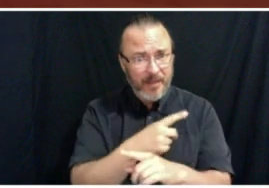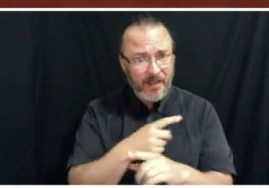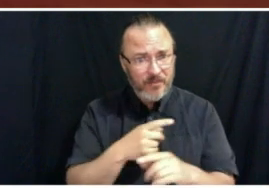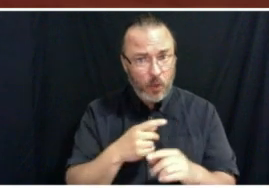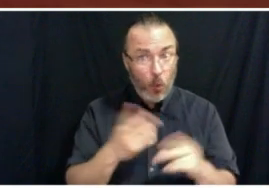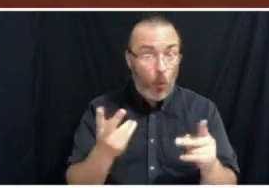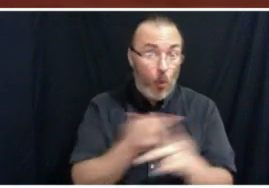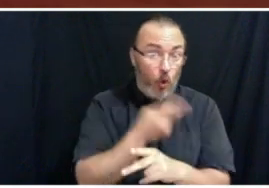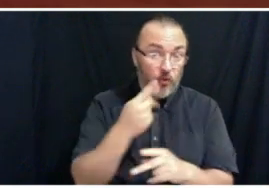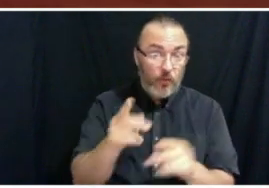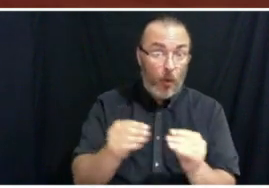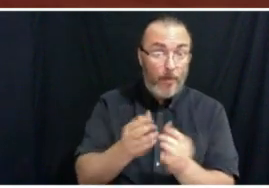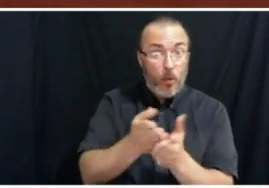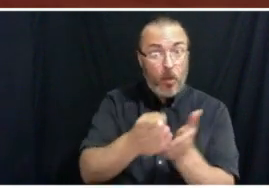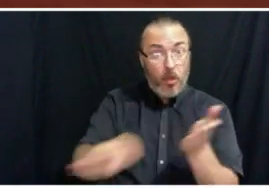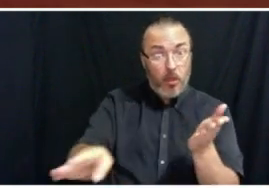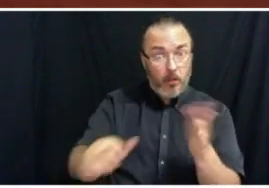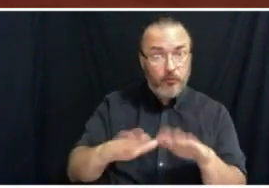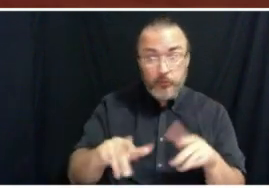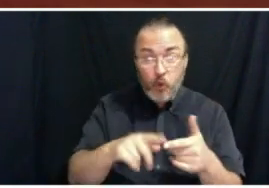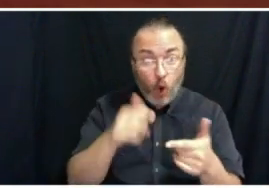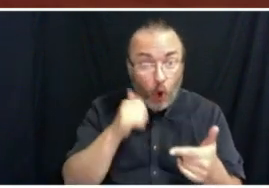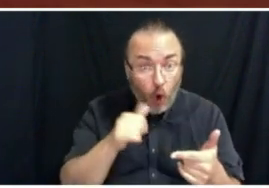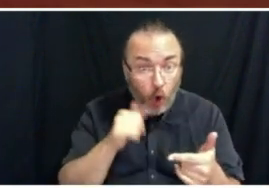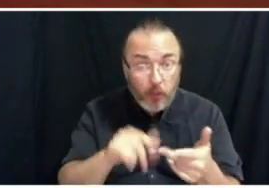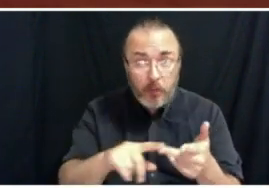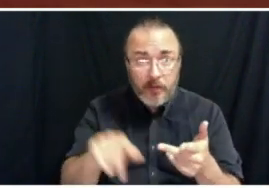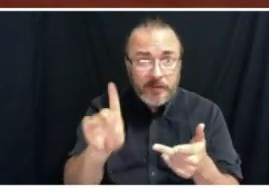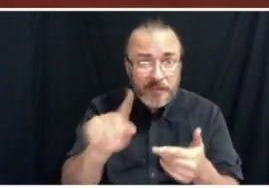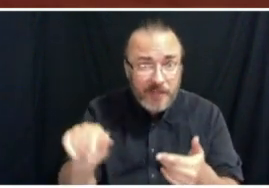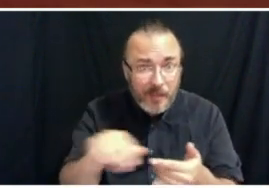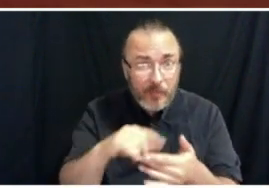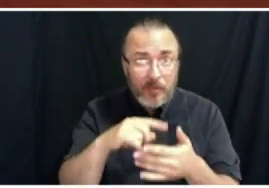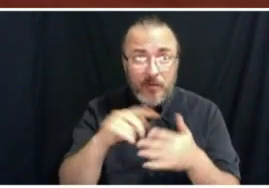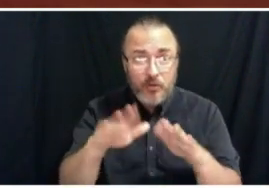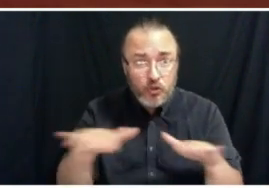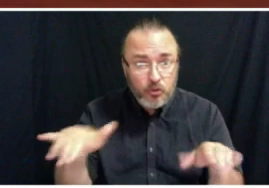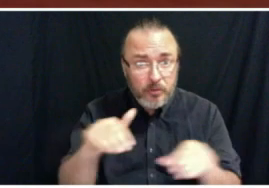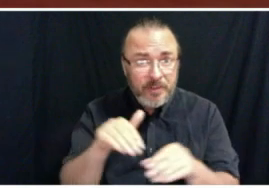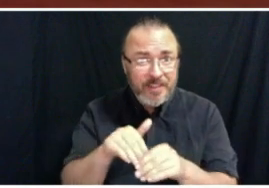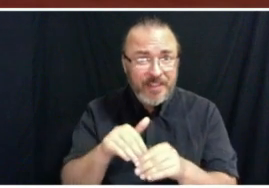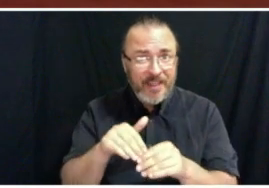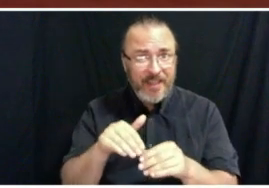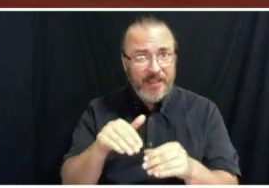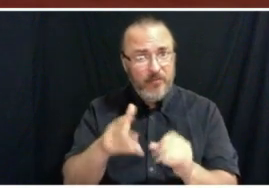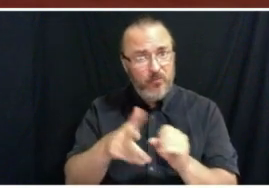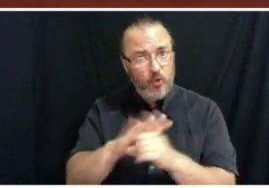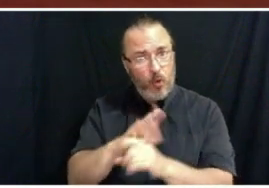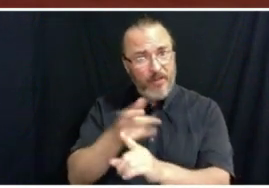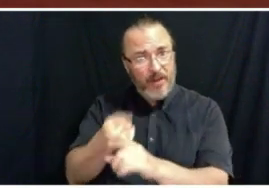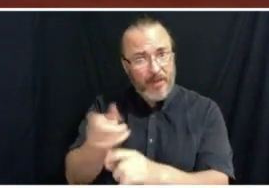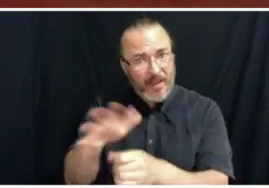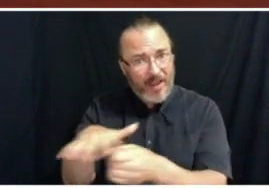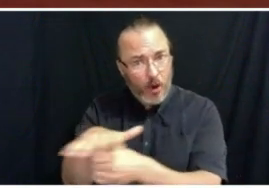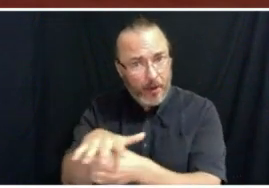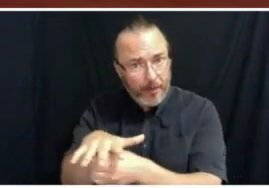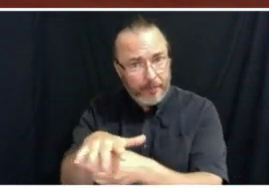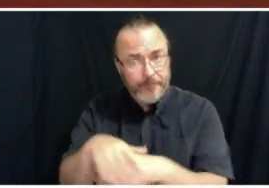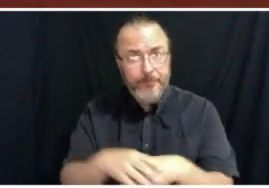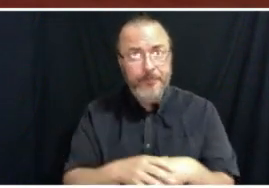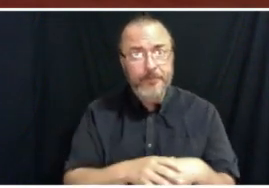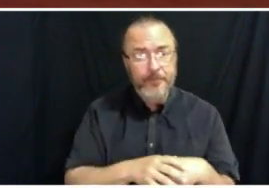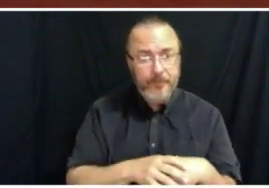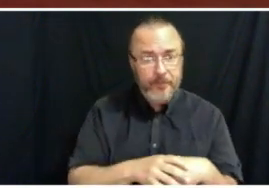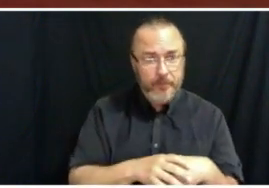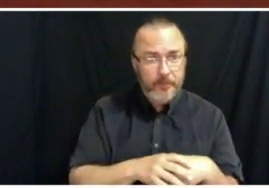as girls, children with disabilities, and children living in conflict-affected areas. This thing reminds